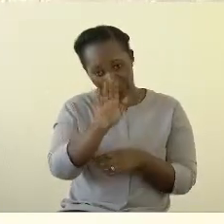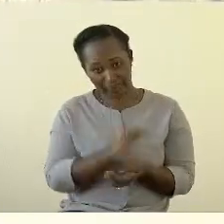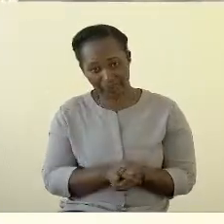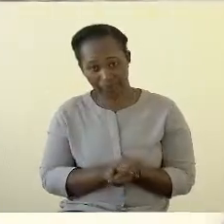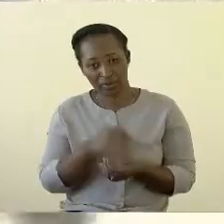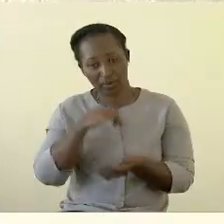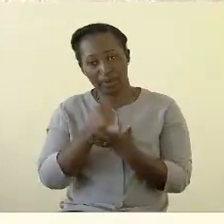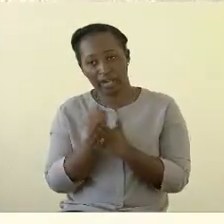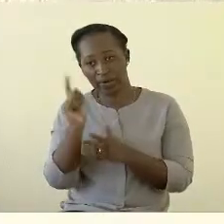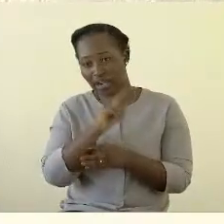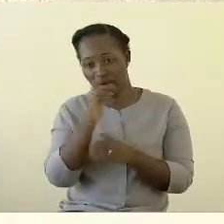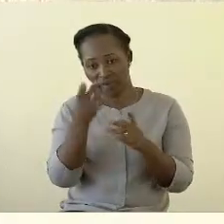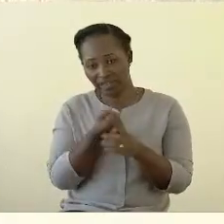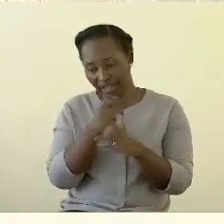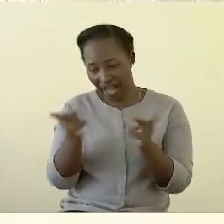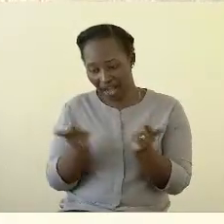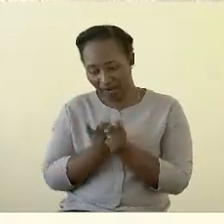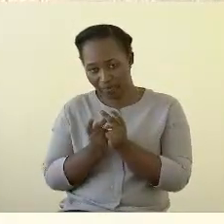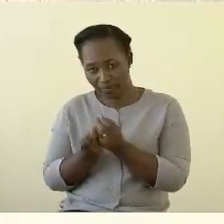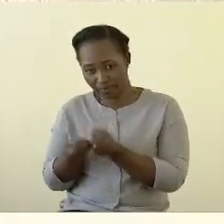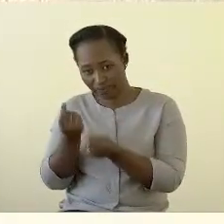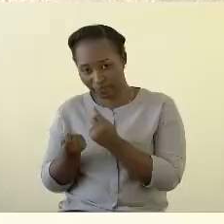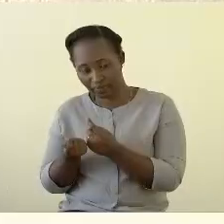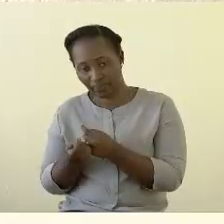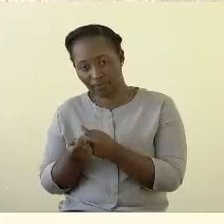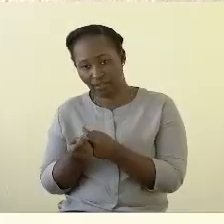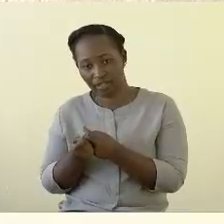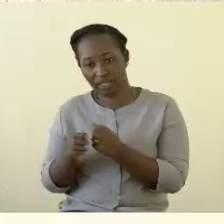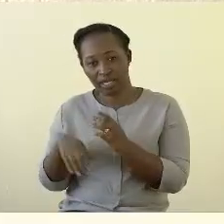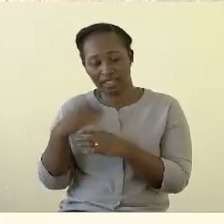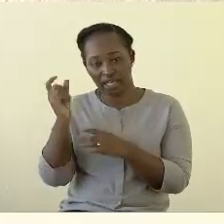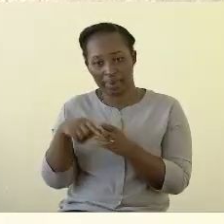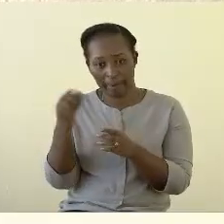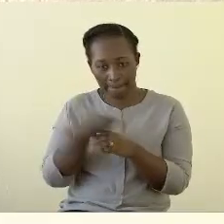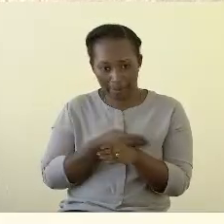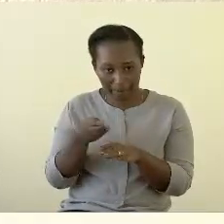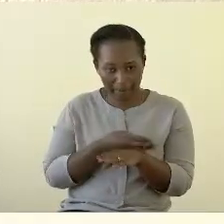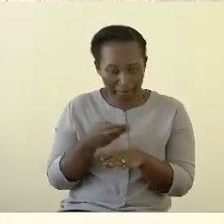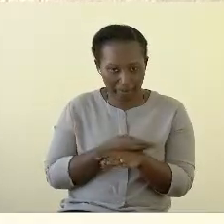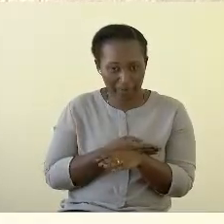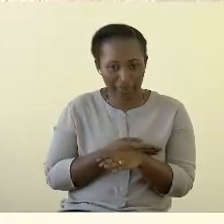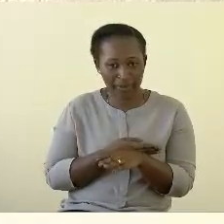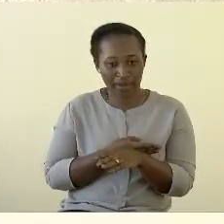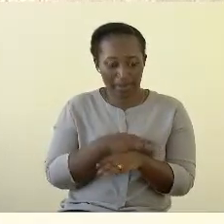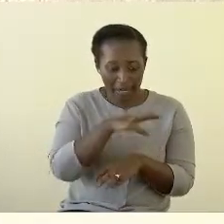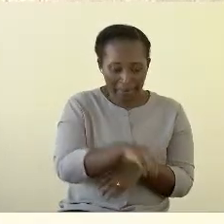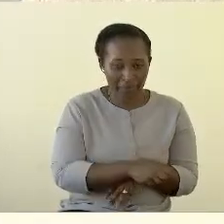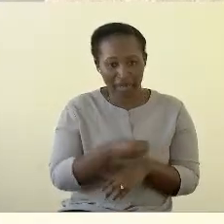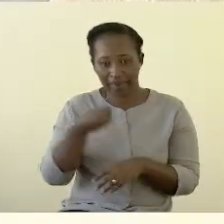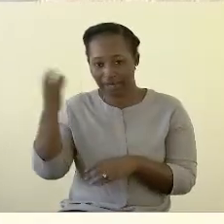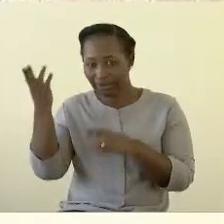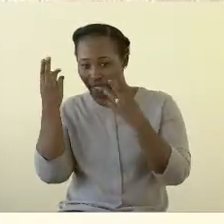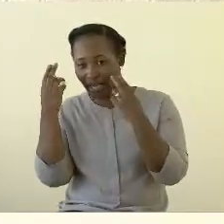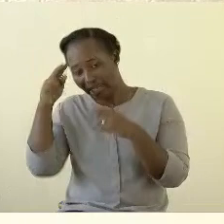a trash can at home. So they do the peeling. They have cheated you. They are taking the peelings to their goats.